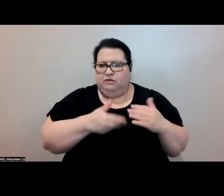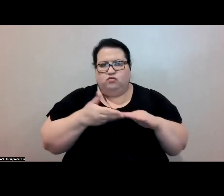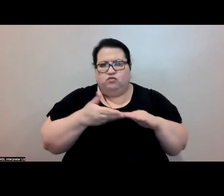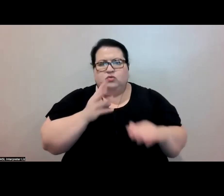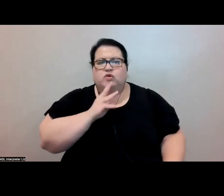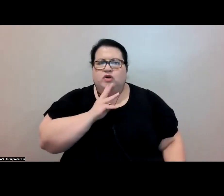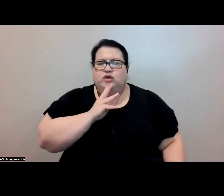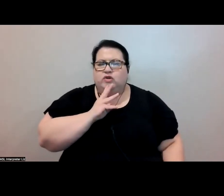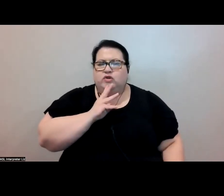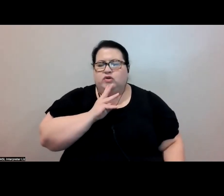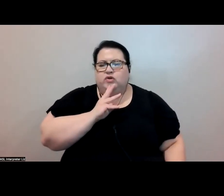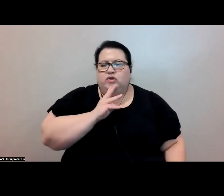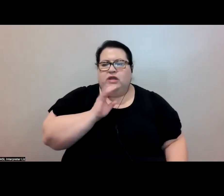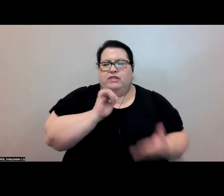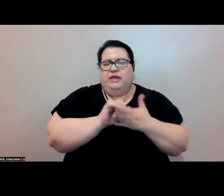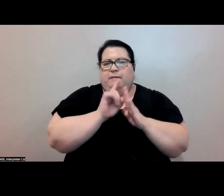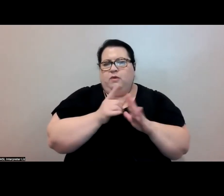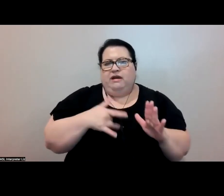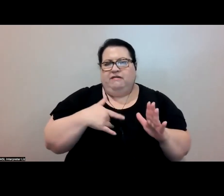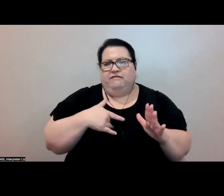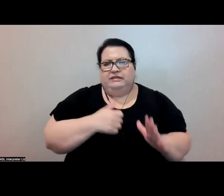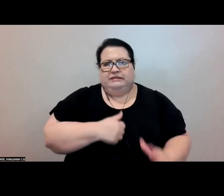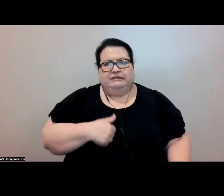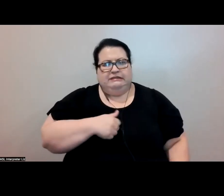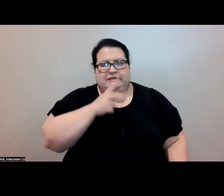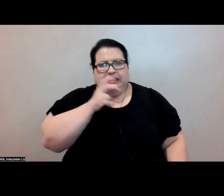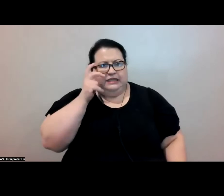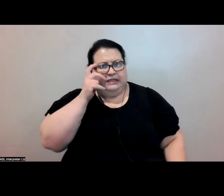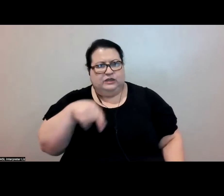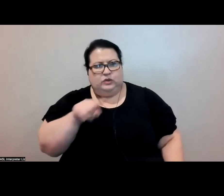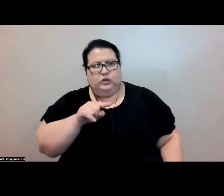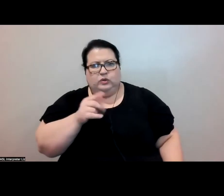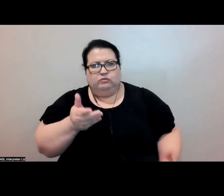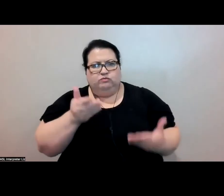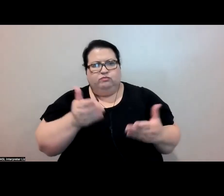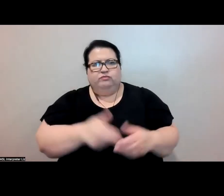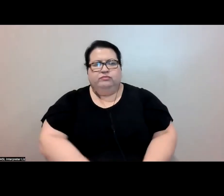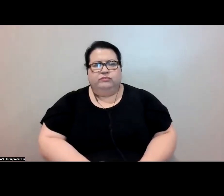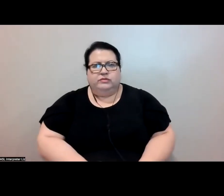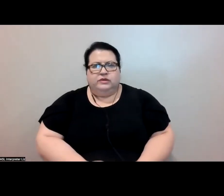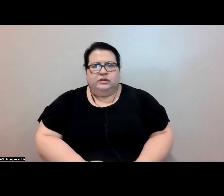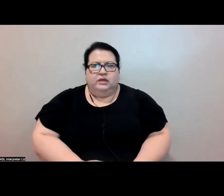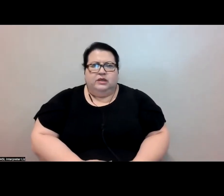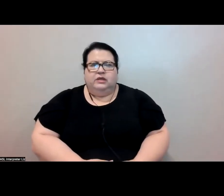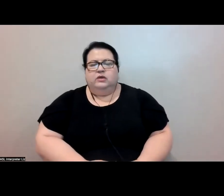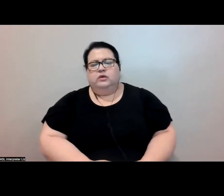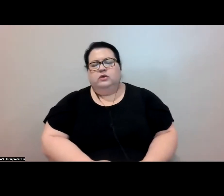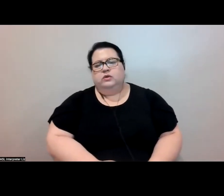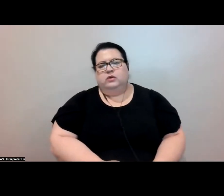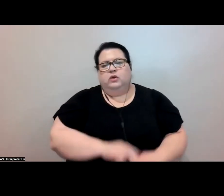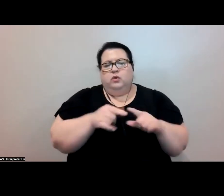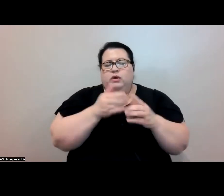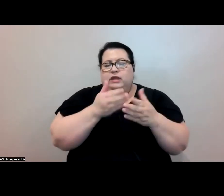water. That was a moment I felt much regret for not listening to those promptings. Once